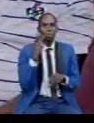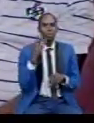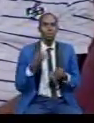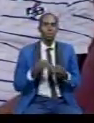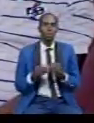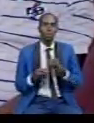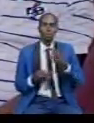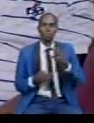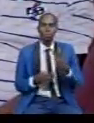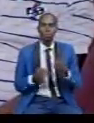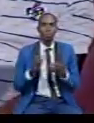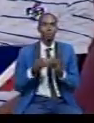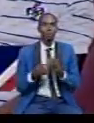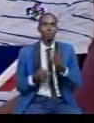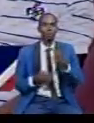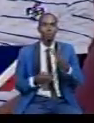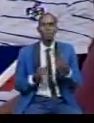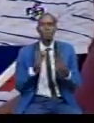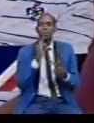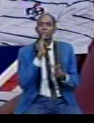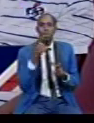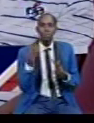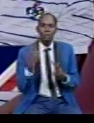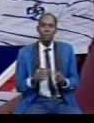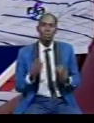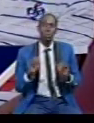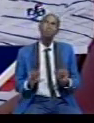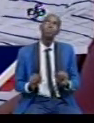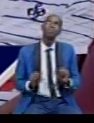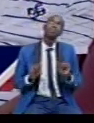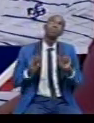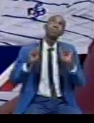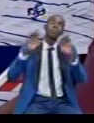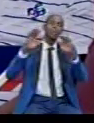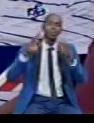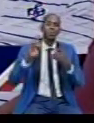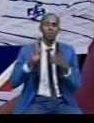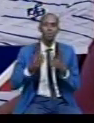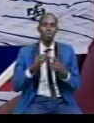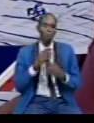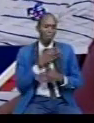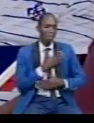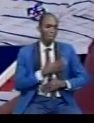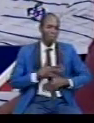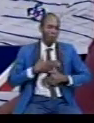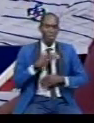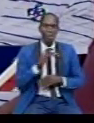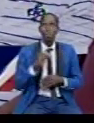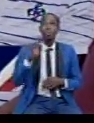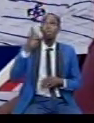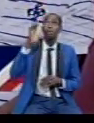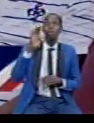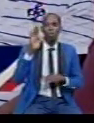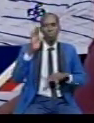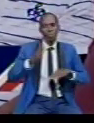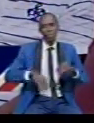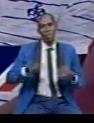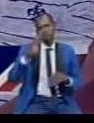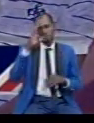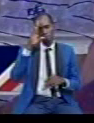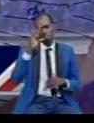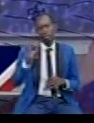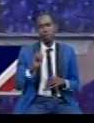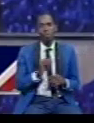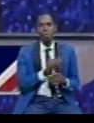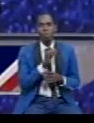there. Number two is the devotion to pleasing God rather than men. When we're